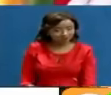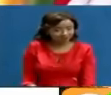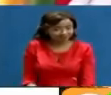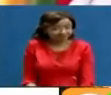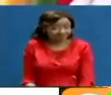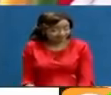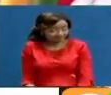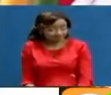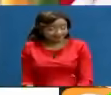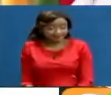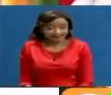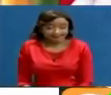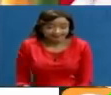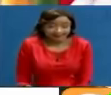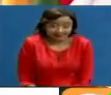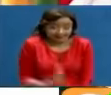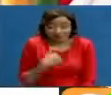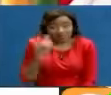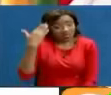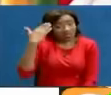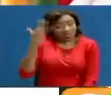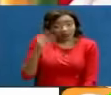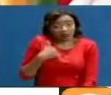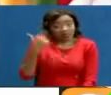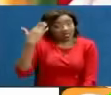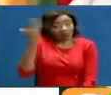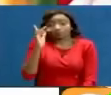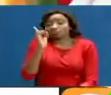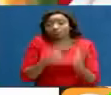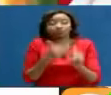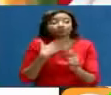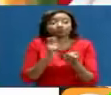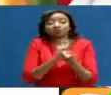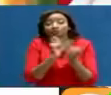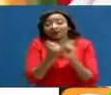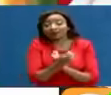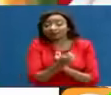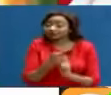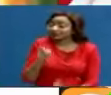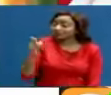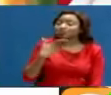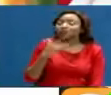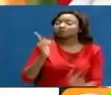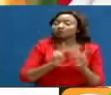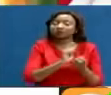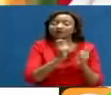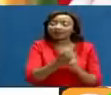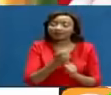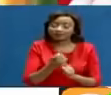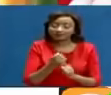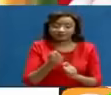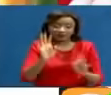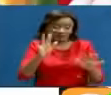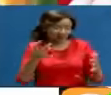Well, first, I don't know what is being amended. Right? Would you like to be amended? It to be amended?